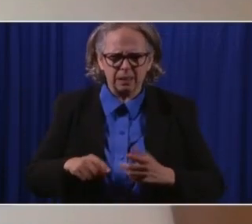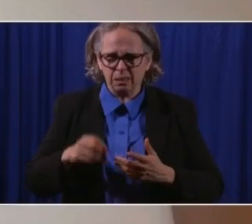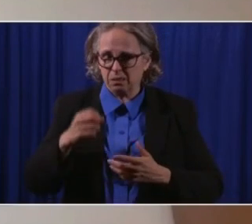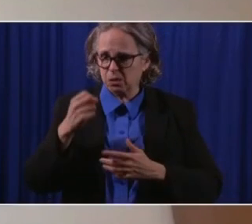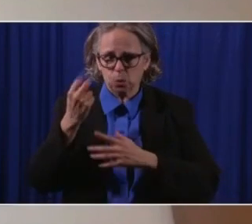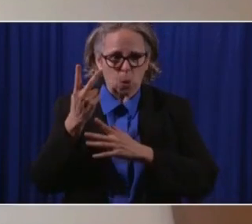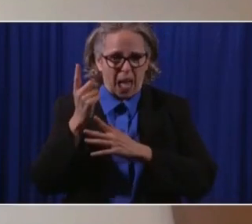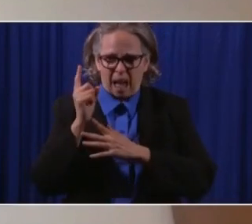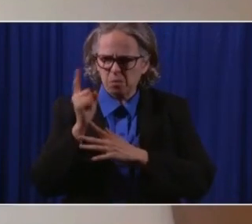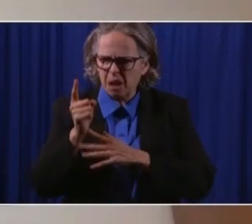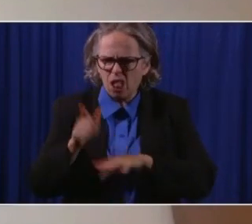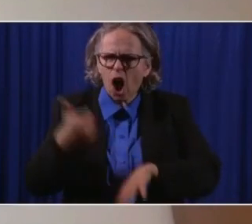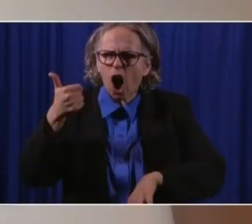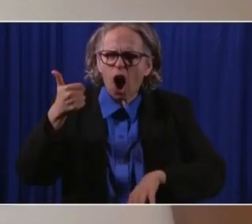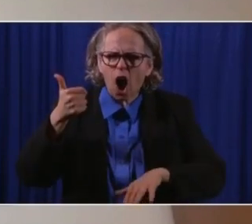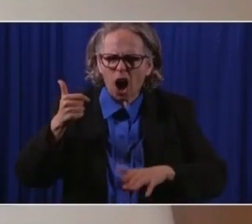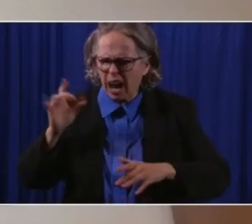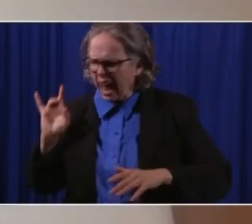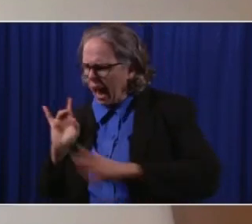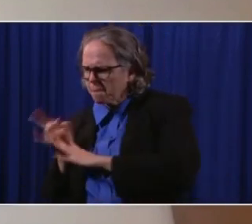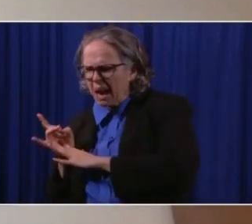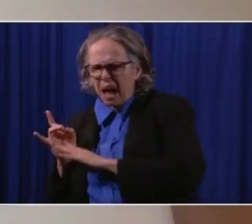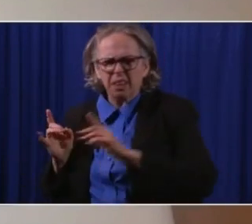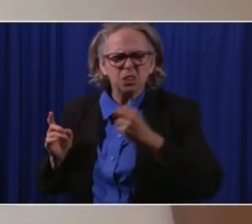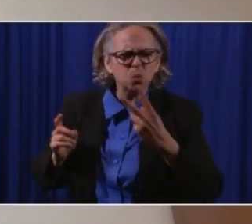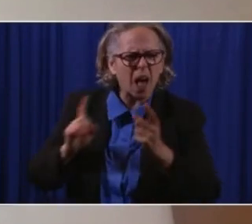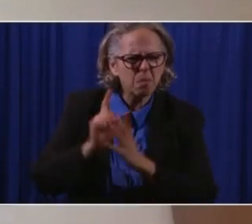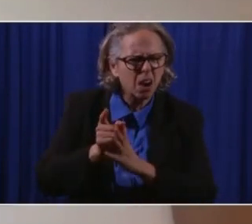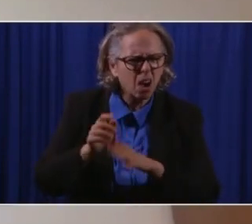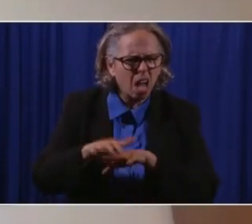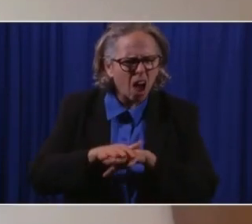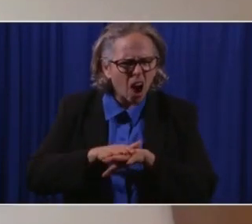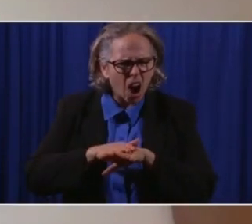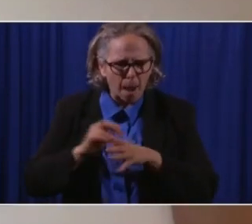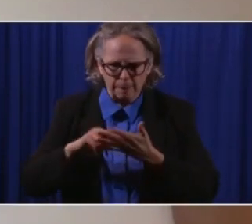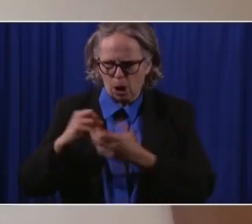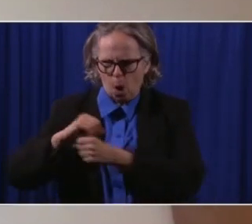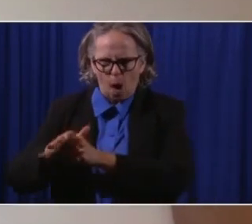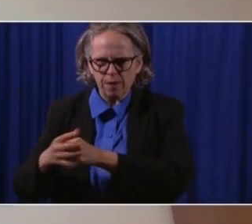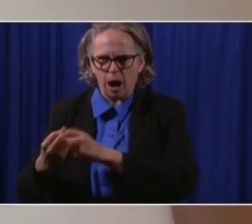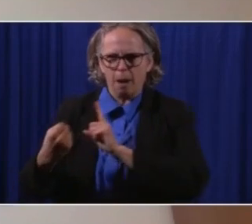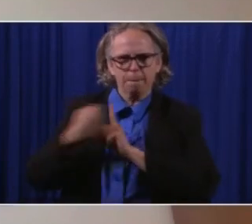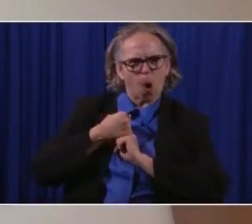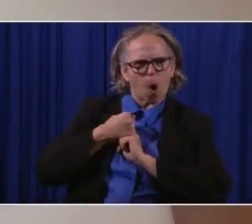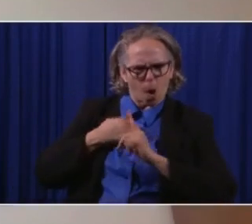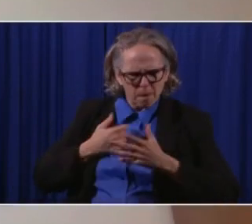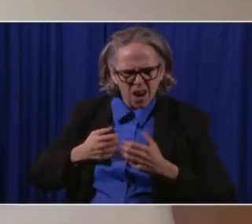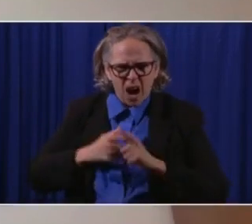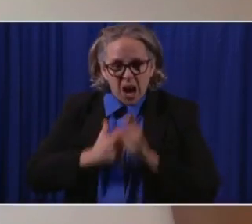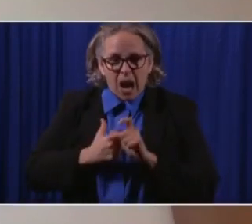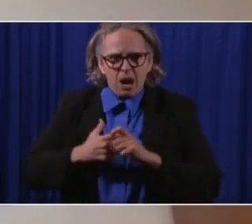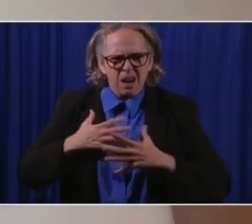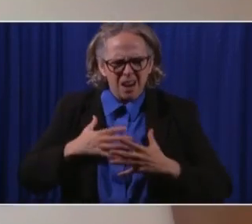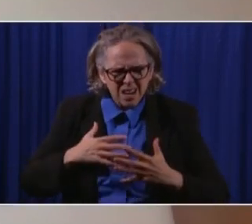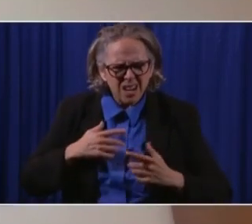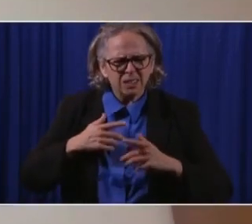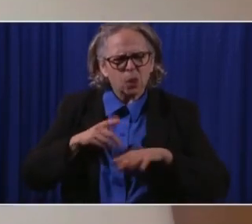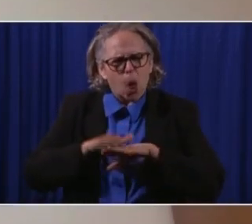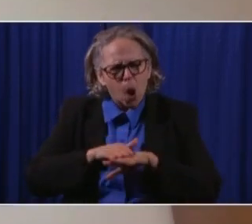specific. So not that we need to be, I think, overly scared of this complication, but we need to be aware of it.